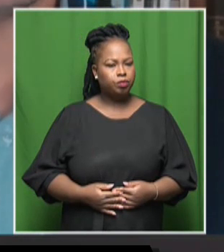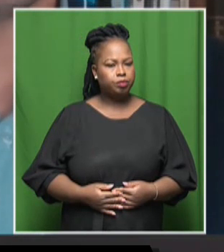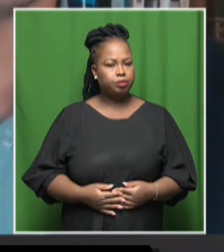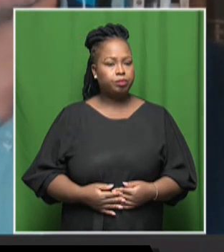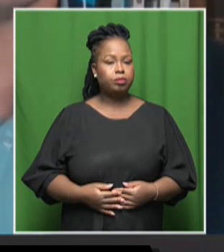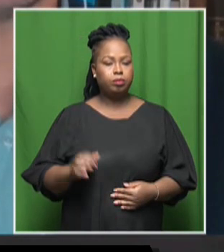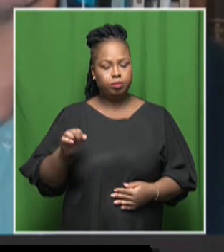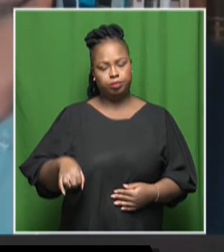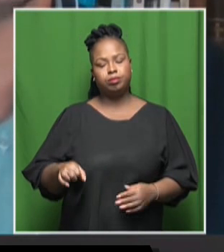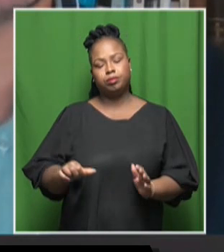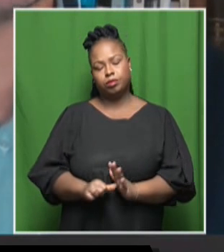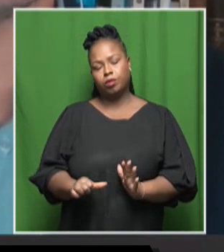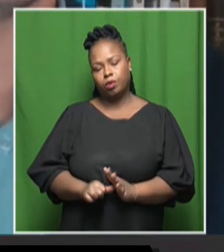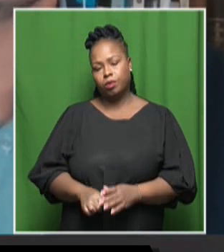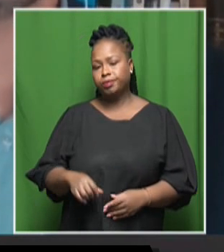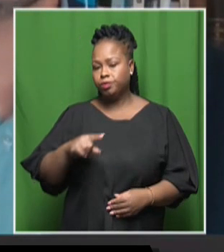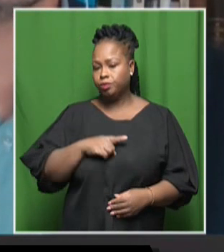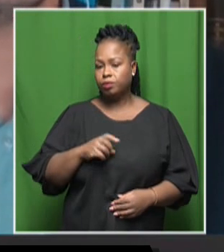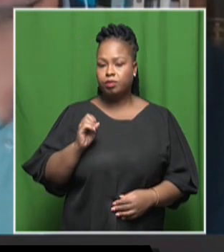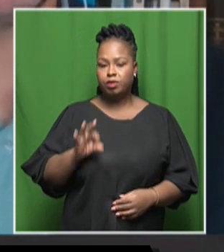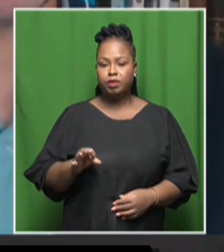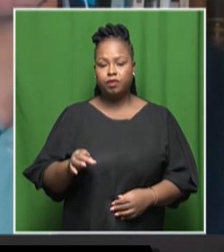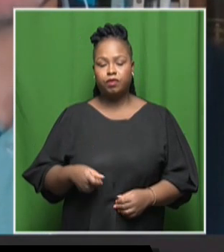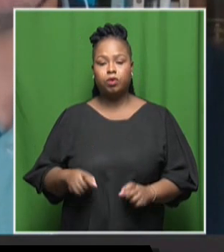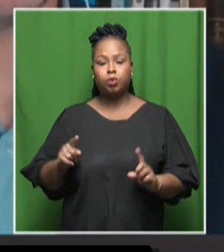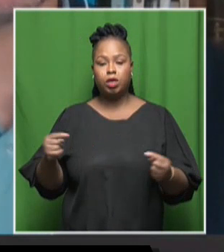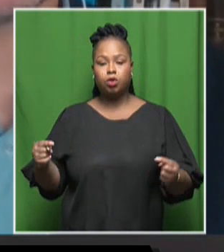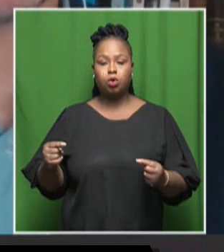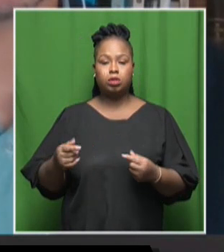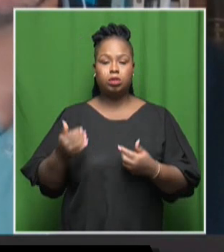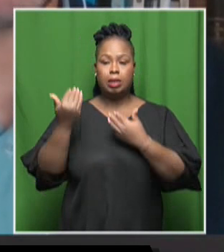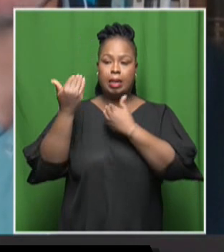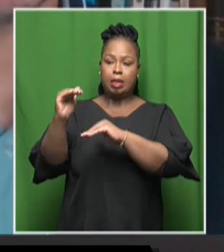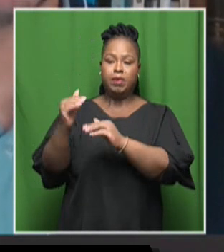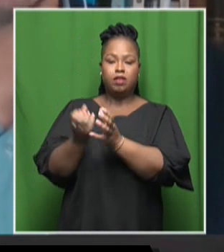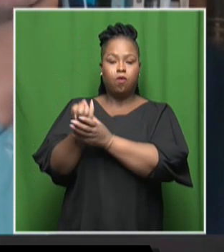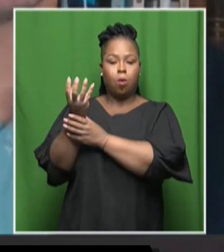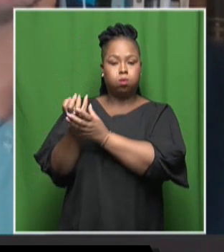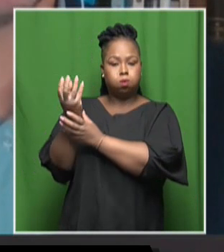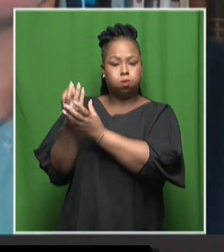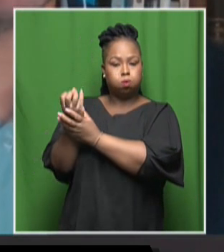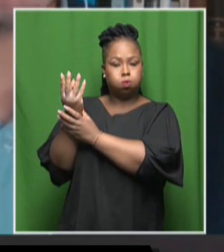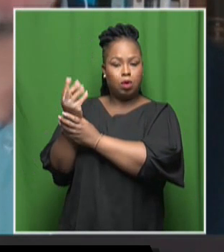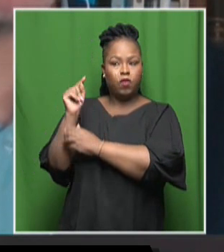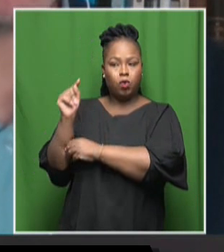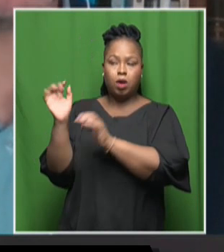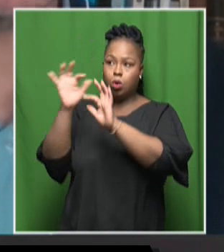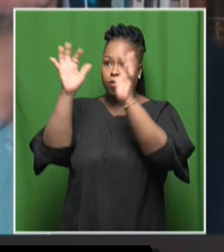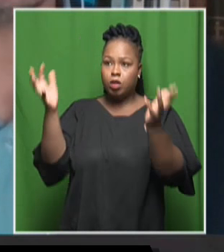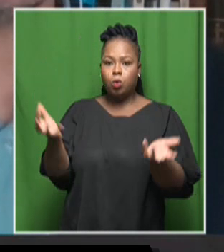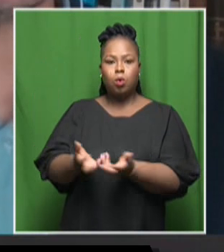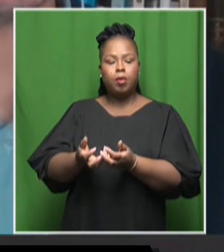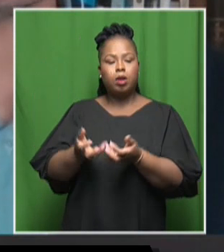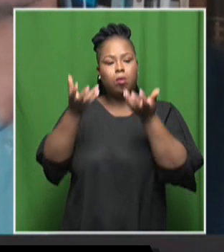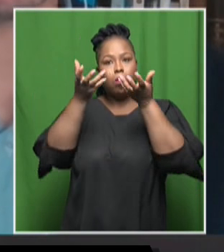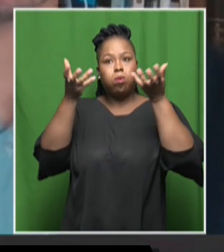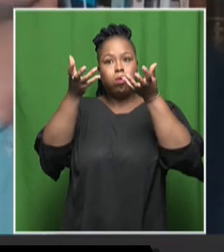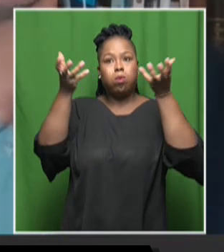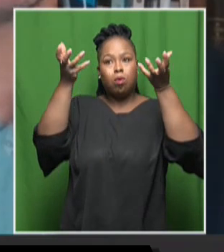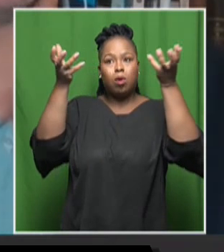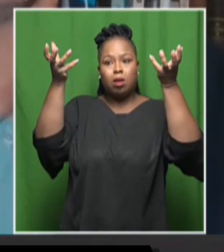It remains important because if we can't curb these greenhouse gas emissions across the world, global warming will continue